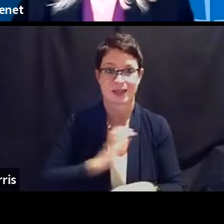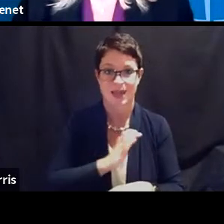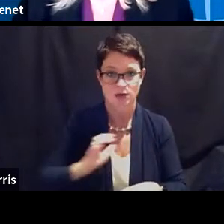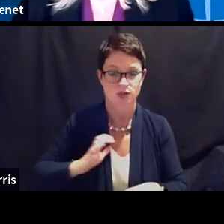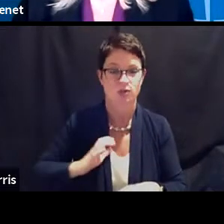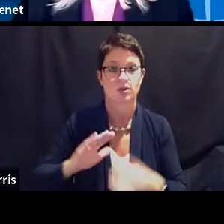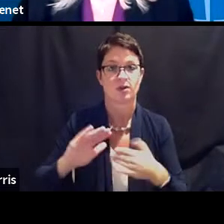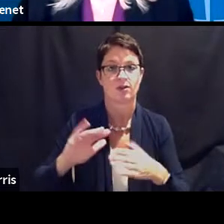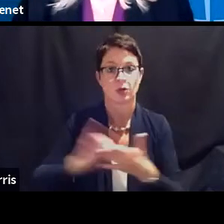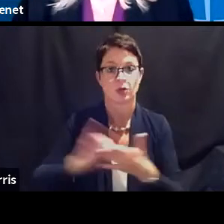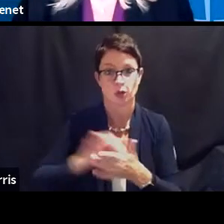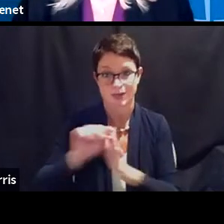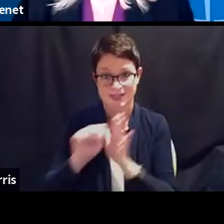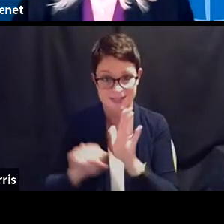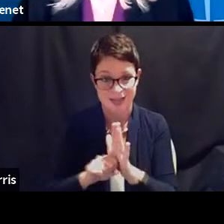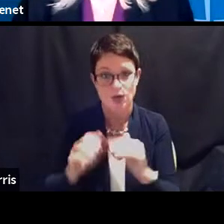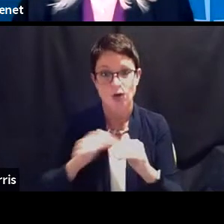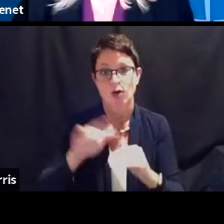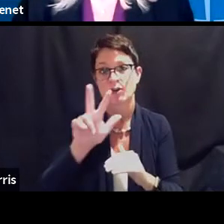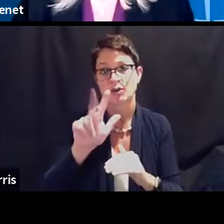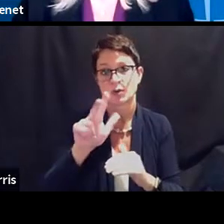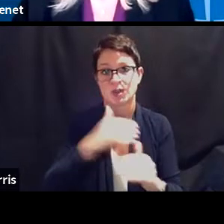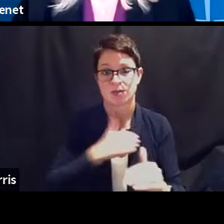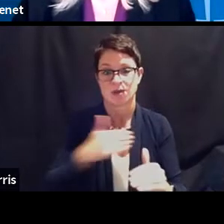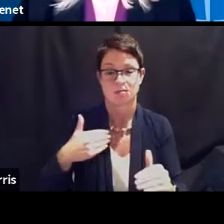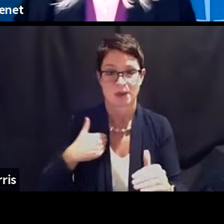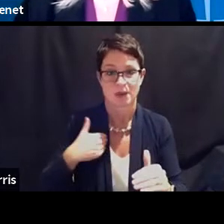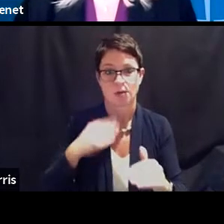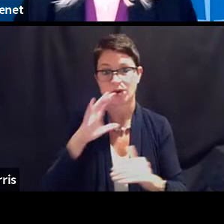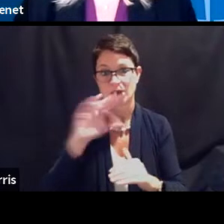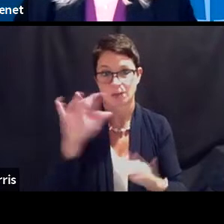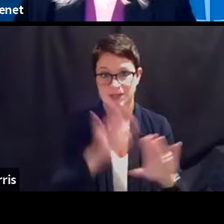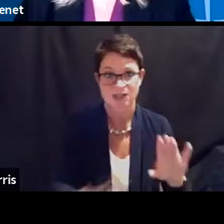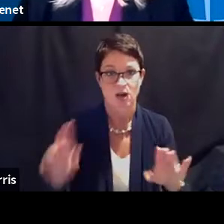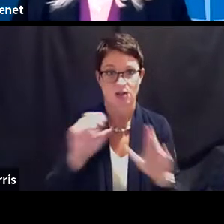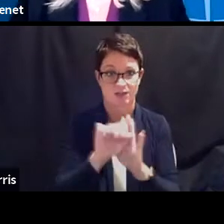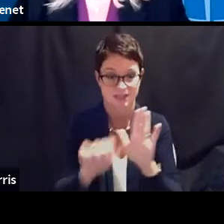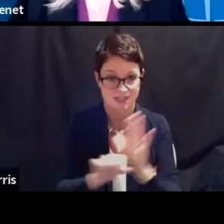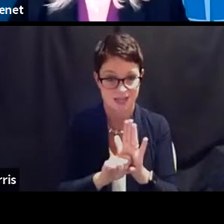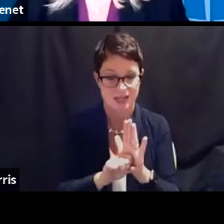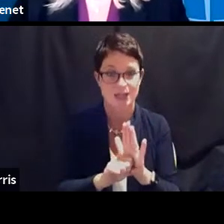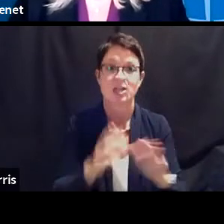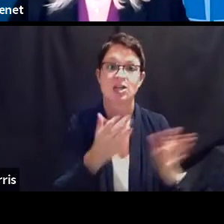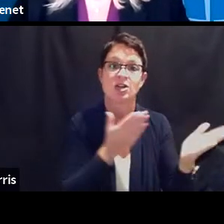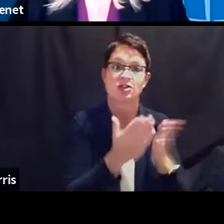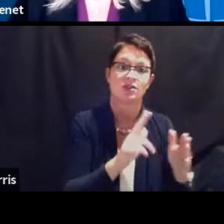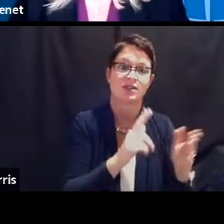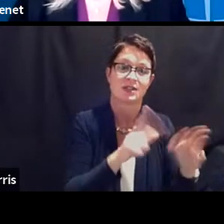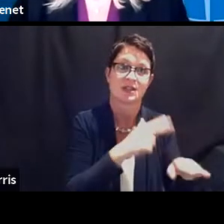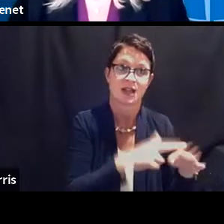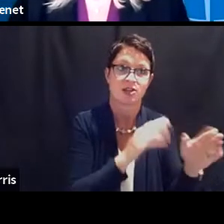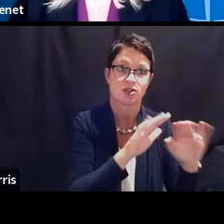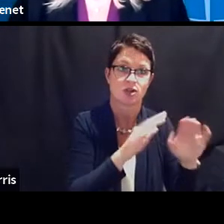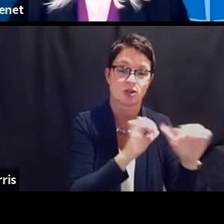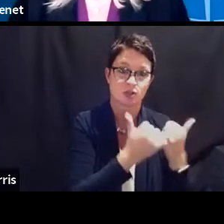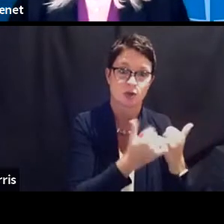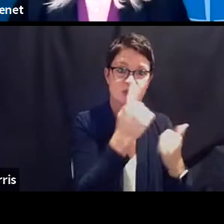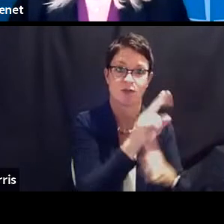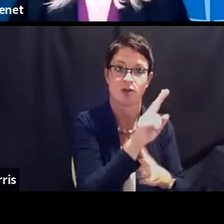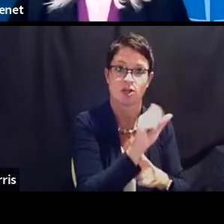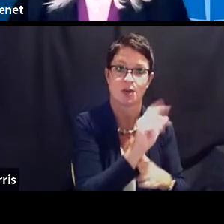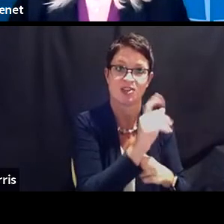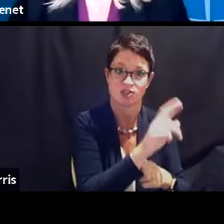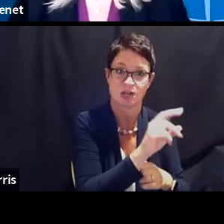Council represents over 2,300 member companies throughout the state. And we serve as both the National Association of Manufacturers and the U.S.